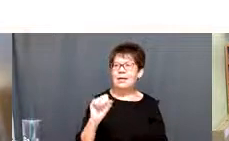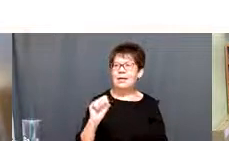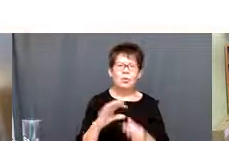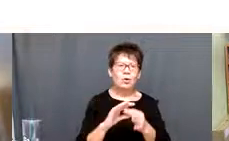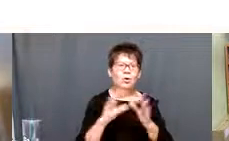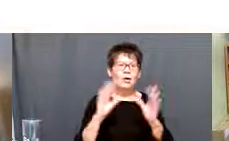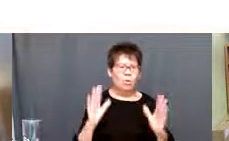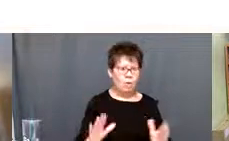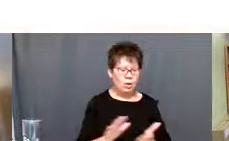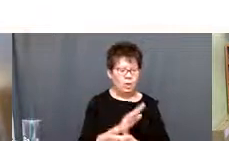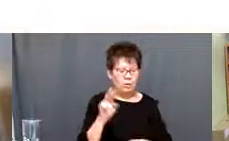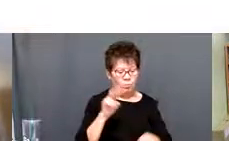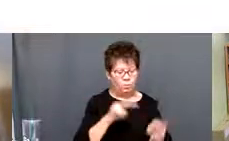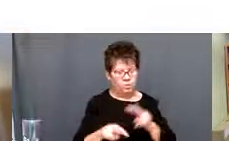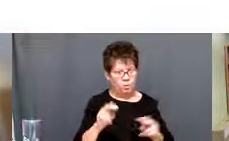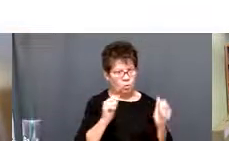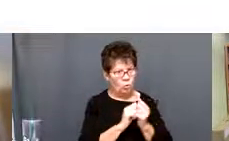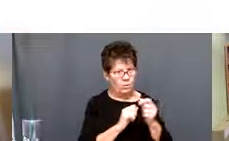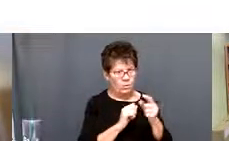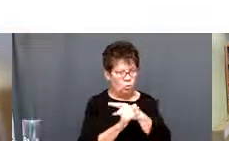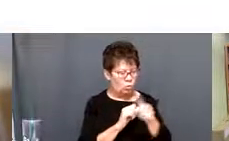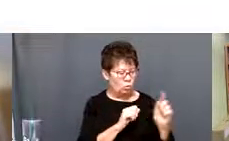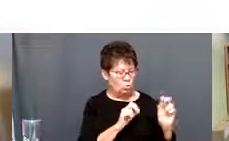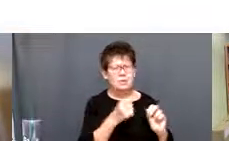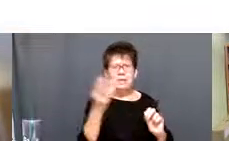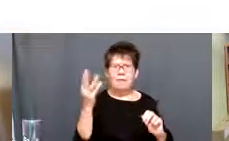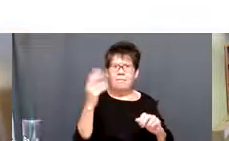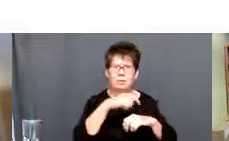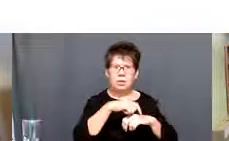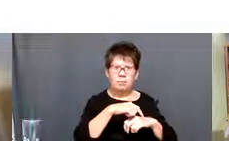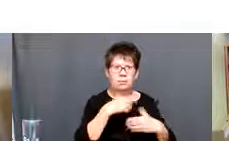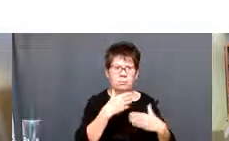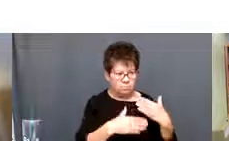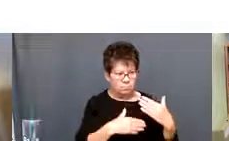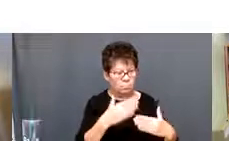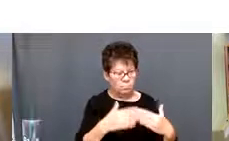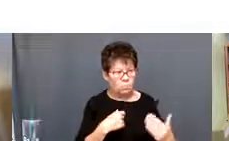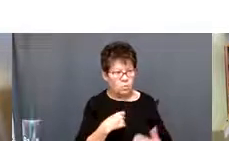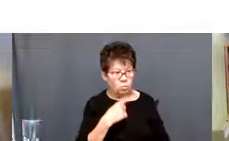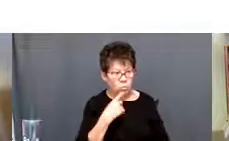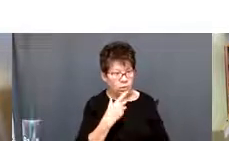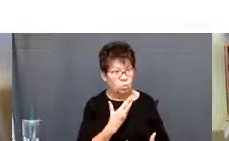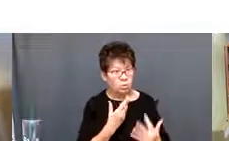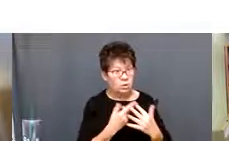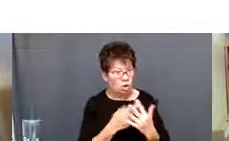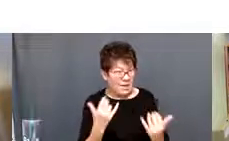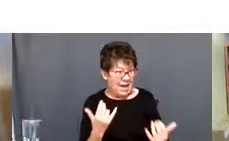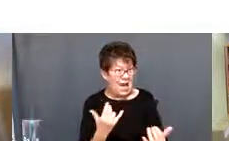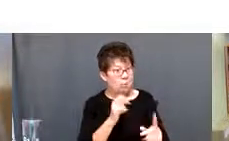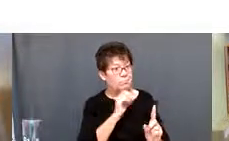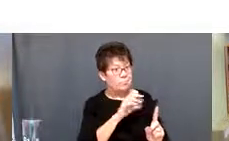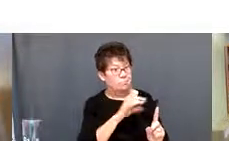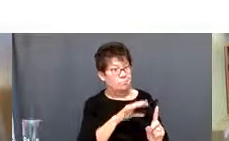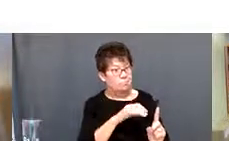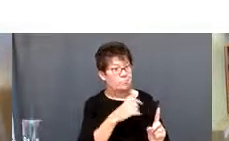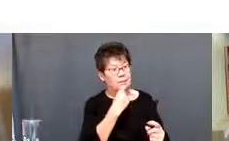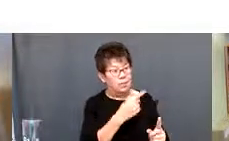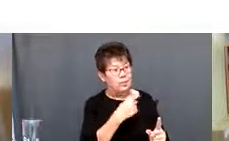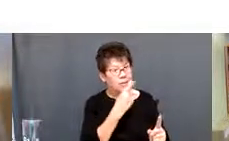this document with you a couple of different times. We're going to start talking to you about it really early. We're going to talk to you about it at your